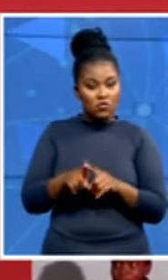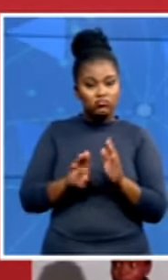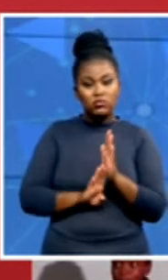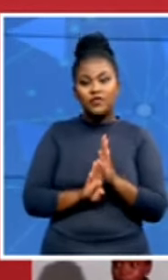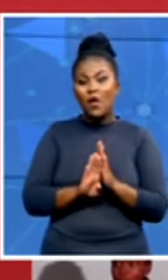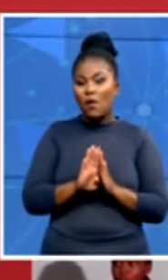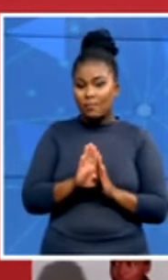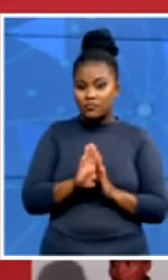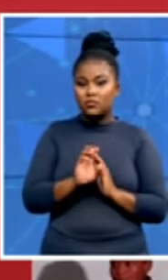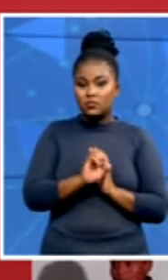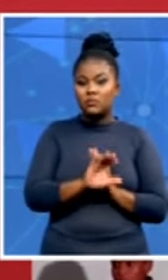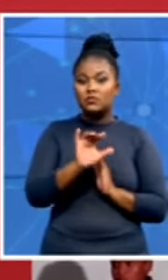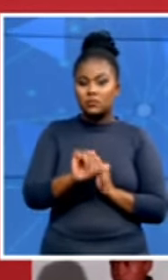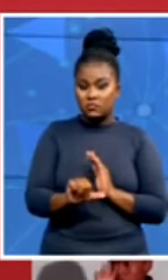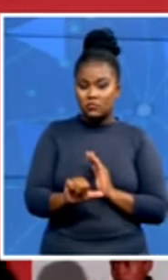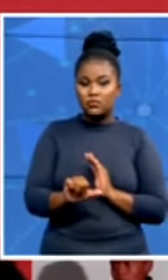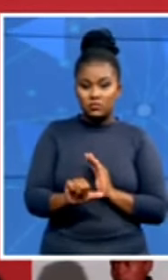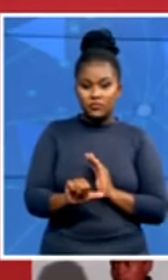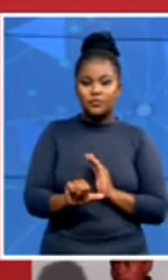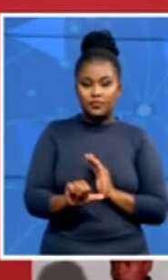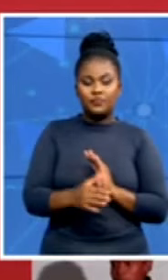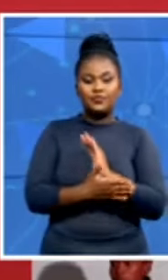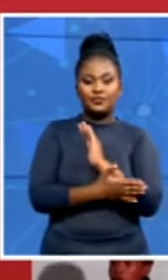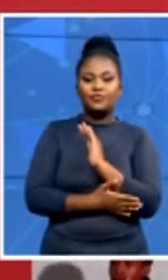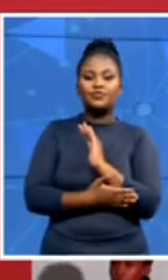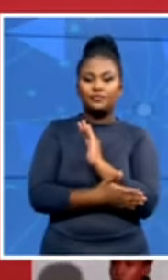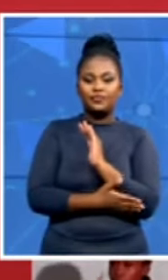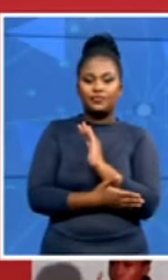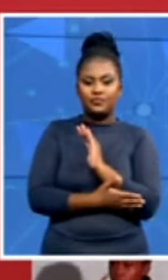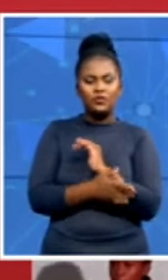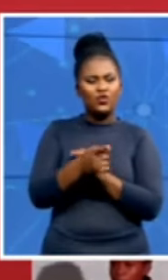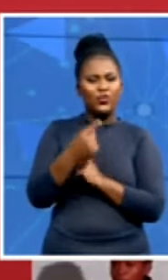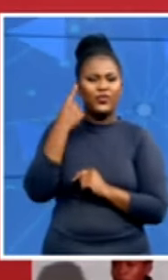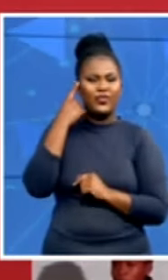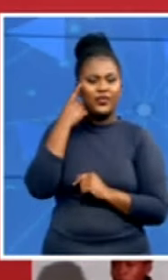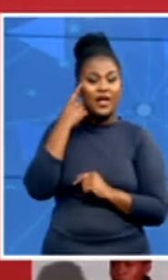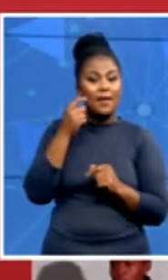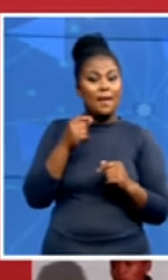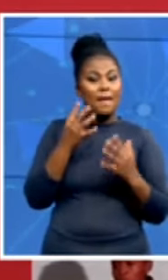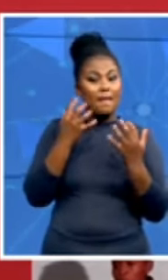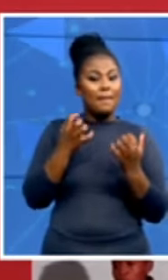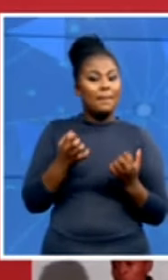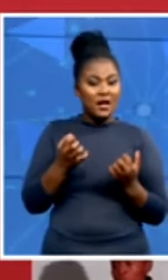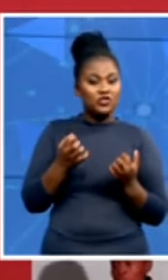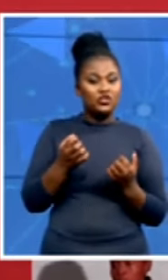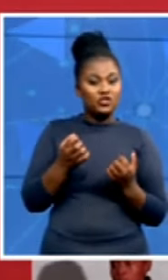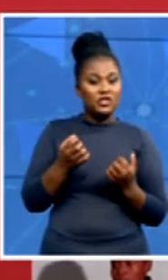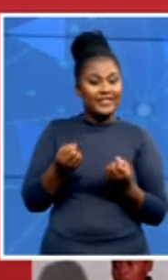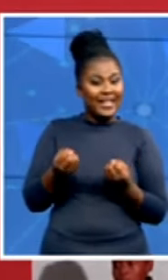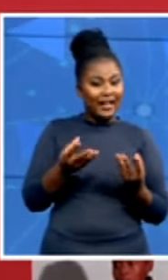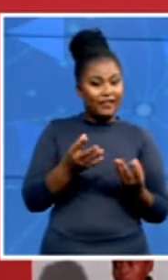in the country. Do you think the budget allocated to your department is